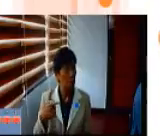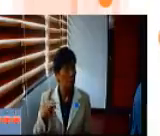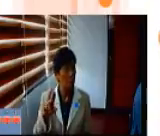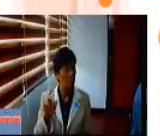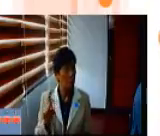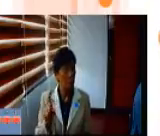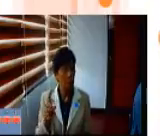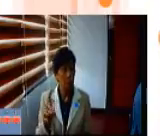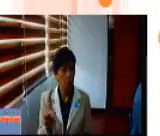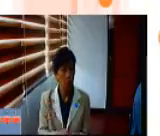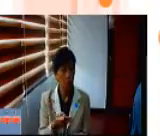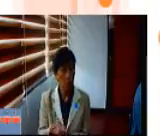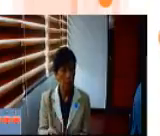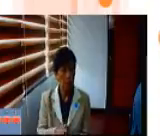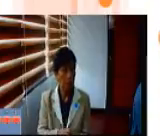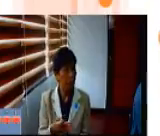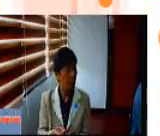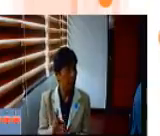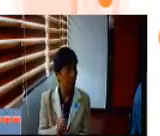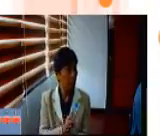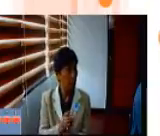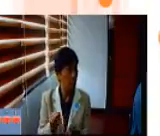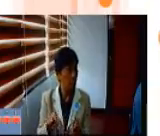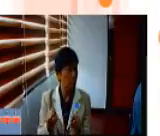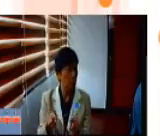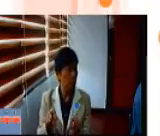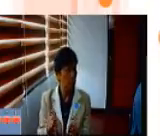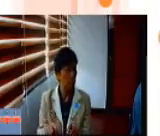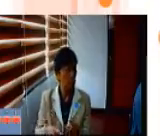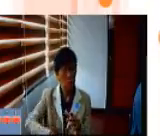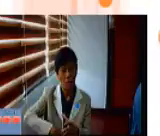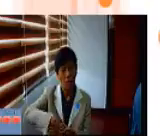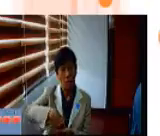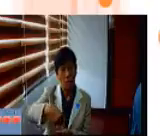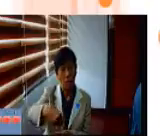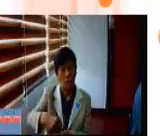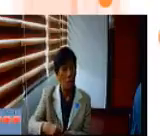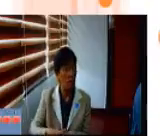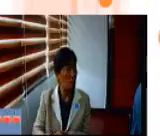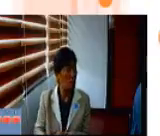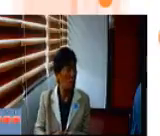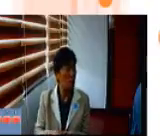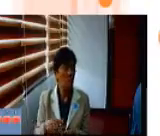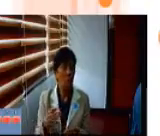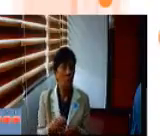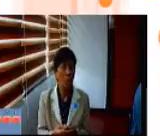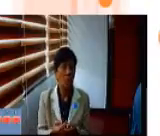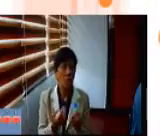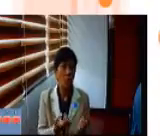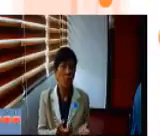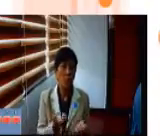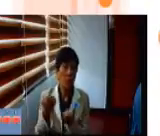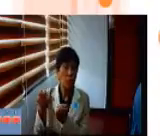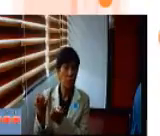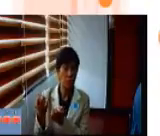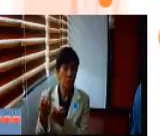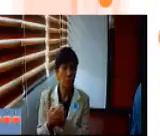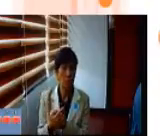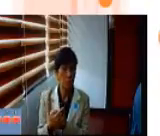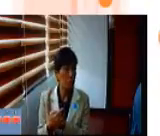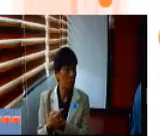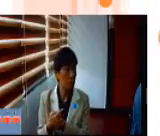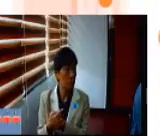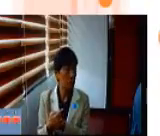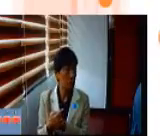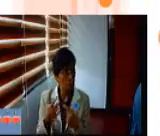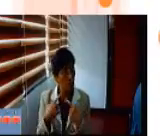used to be sold to grow outs para palakihin po ng bangus na malalaki sa grow out. So meron po tayong